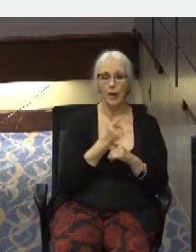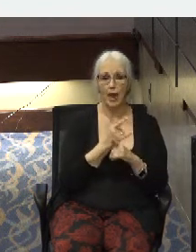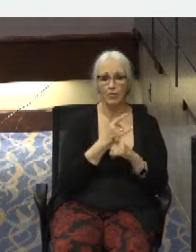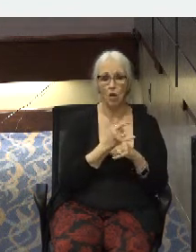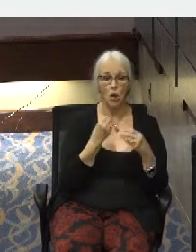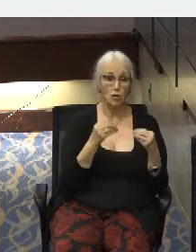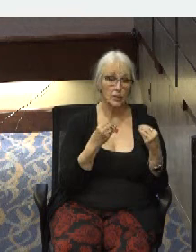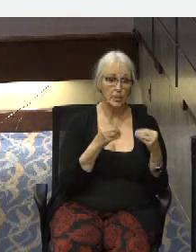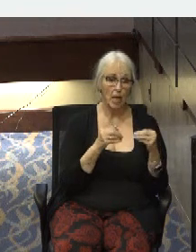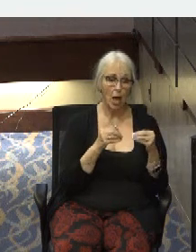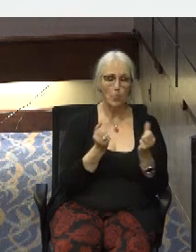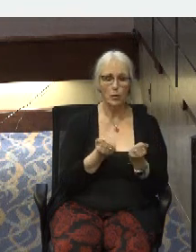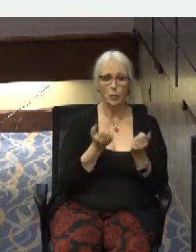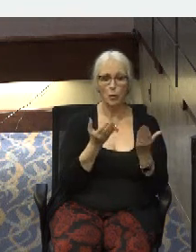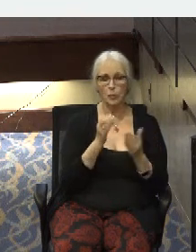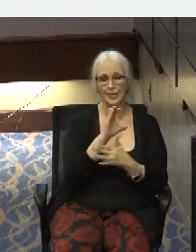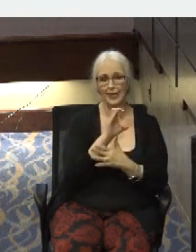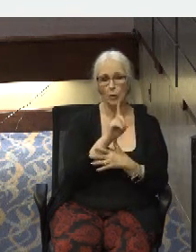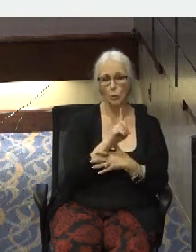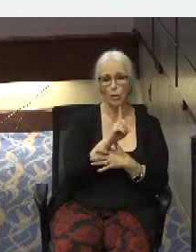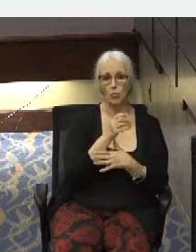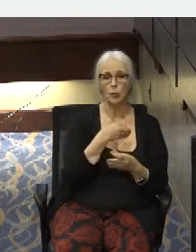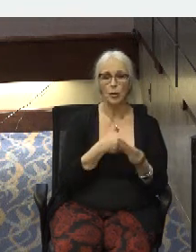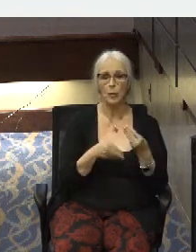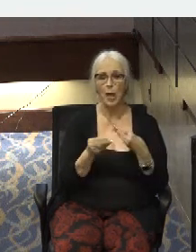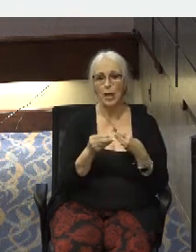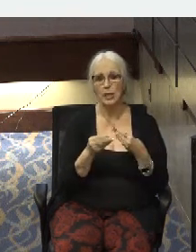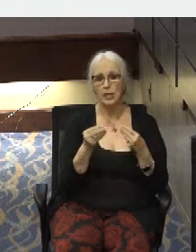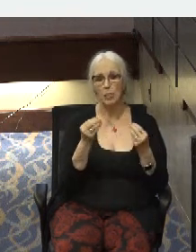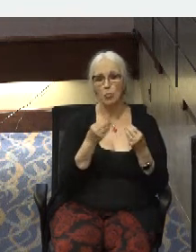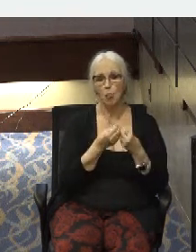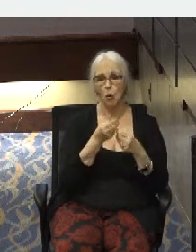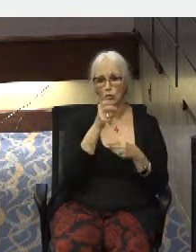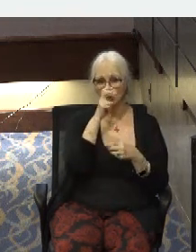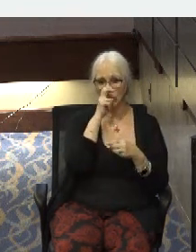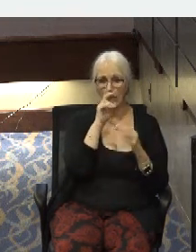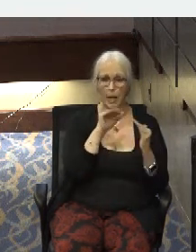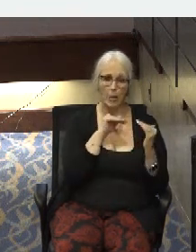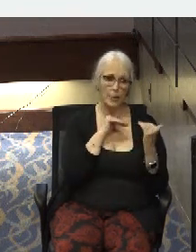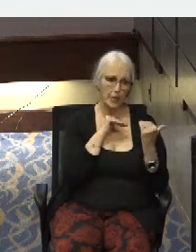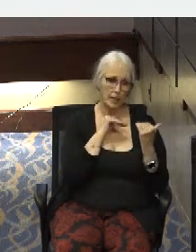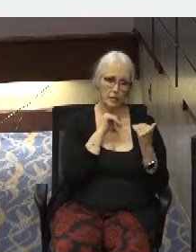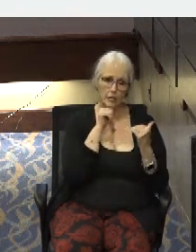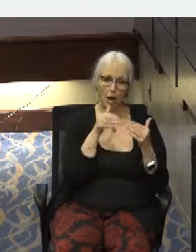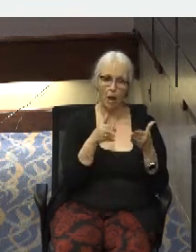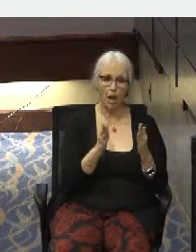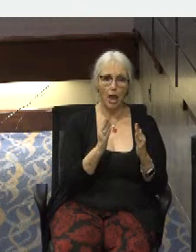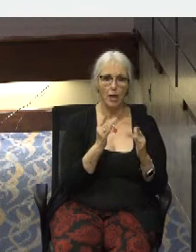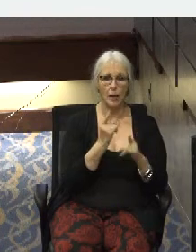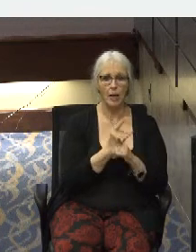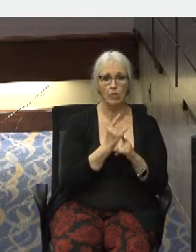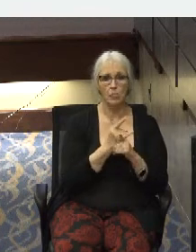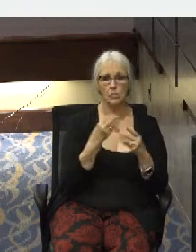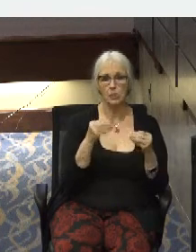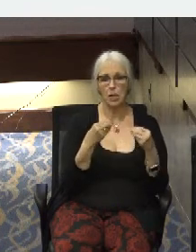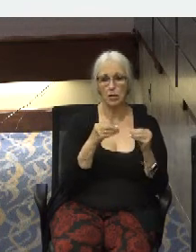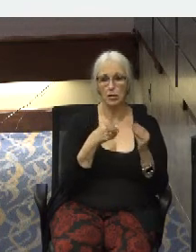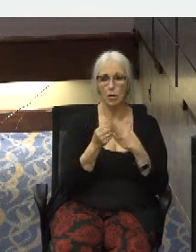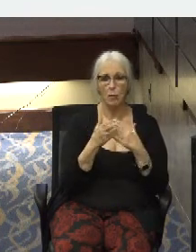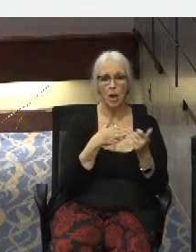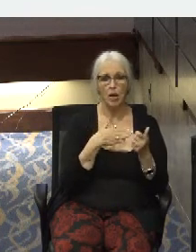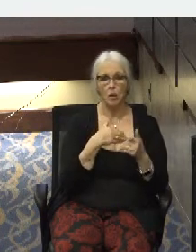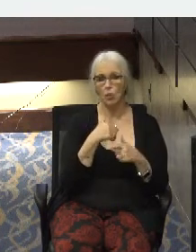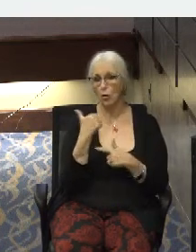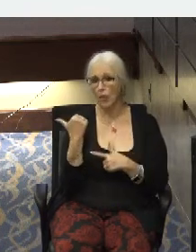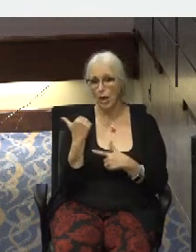the proposed C1 would actually place a more restrictive limitation and not allow alcohol sales regardless of whether the daycare facility